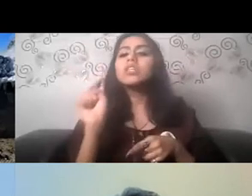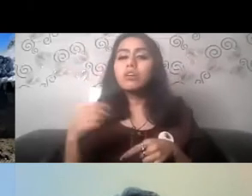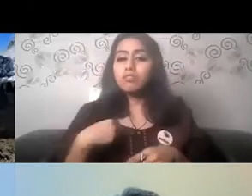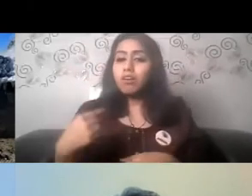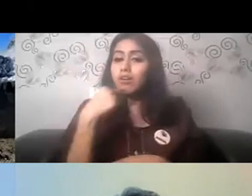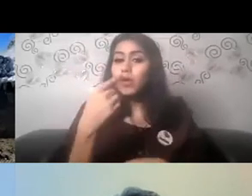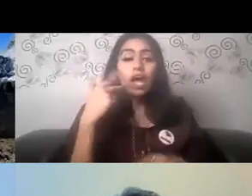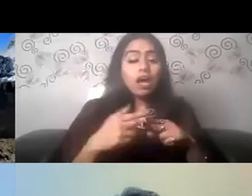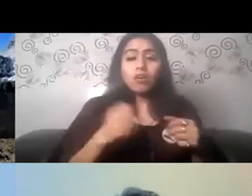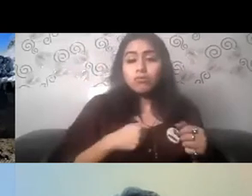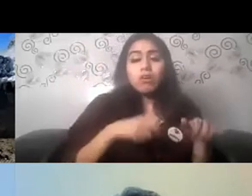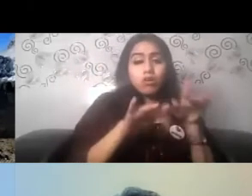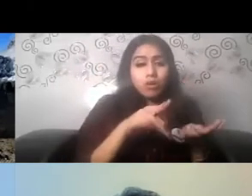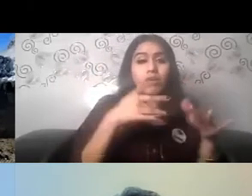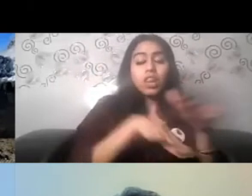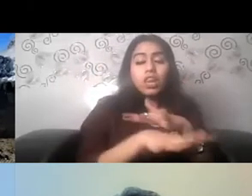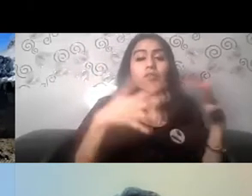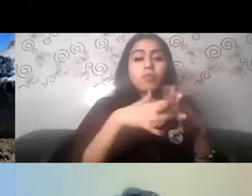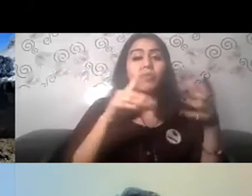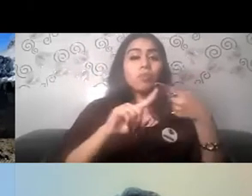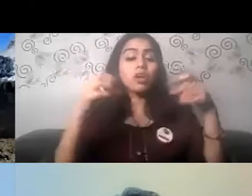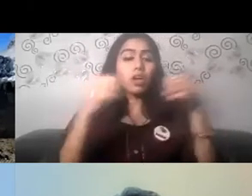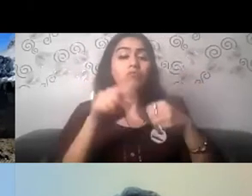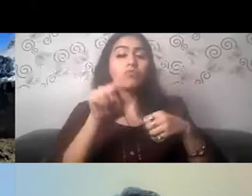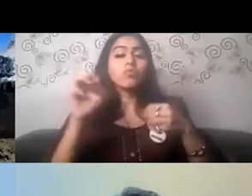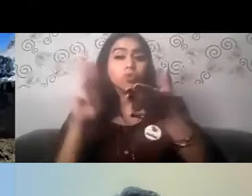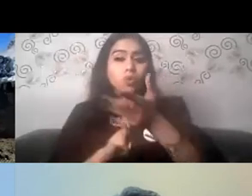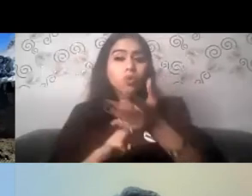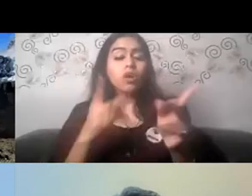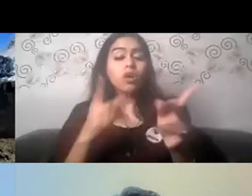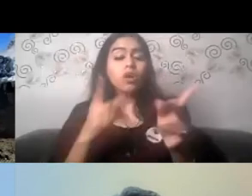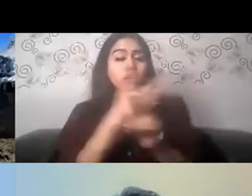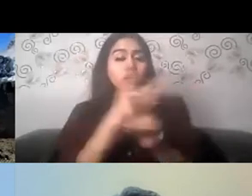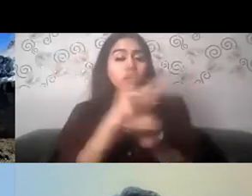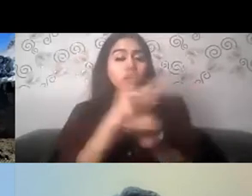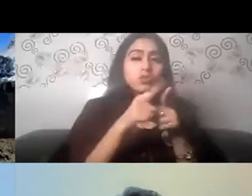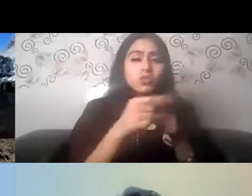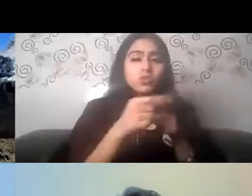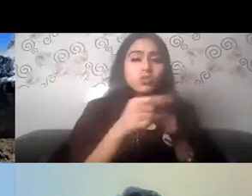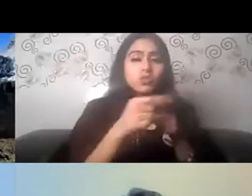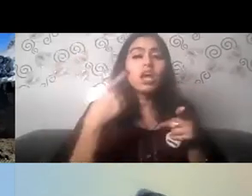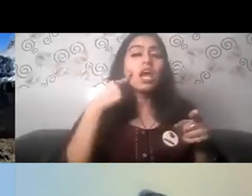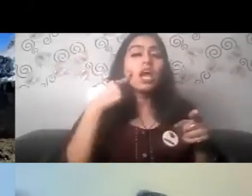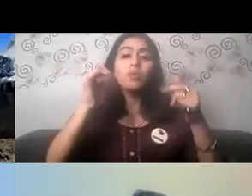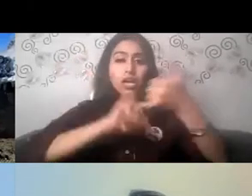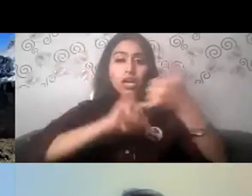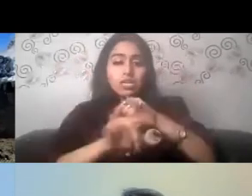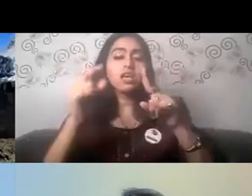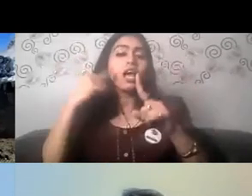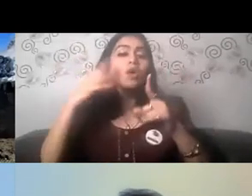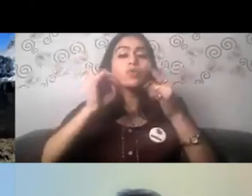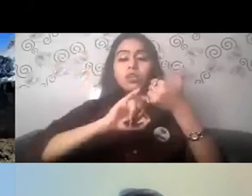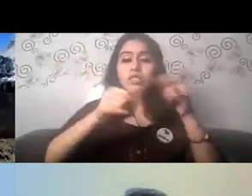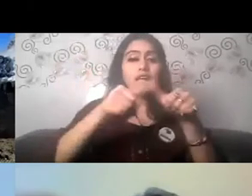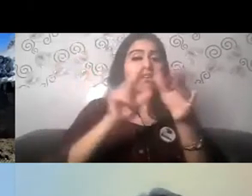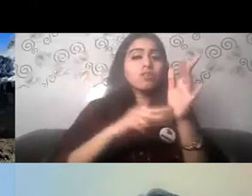it's mycomputermyway.com, and you can look at all the adjustments that are built into iOS, Android,